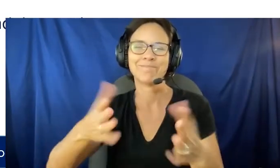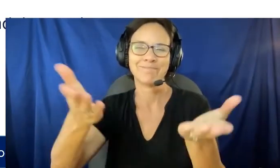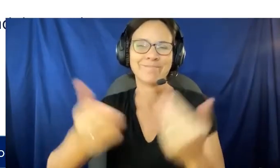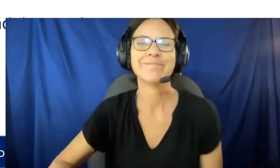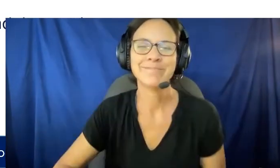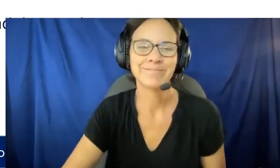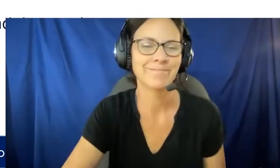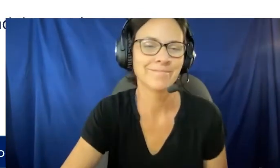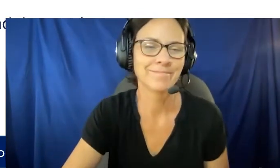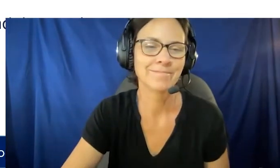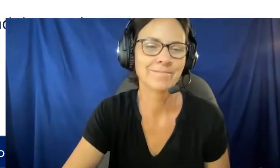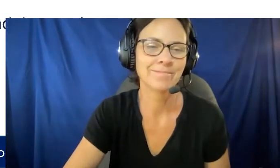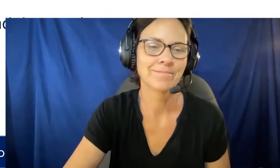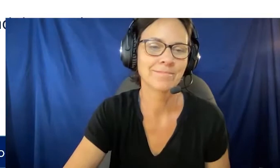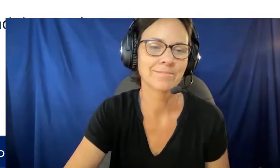there.